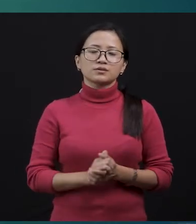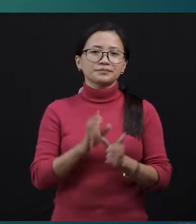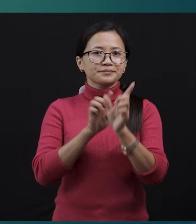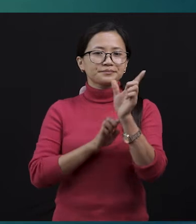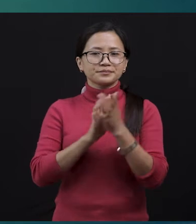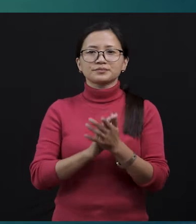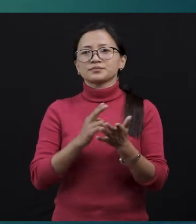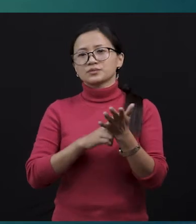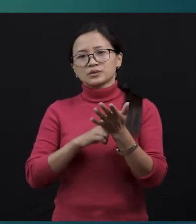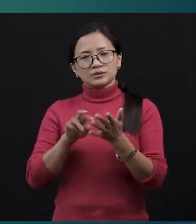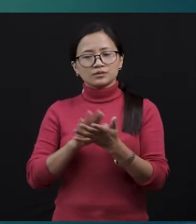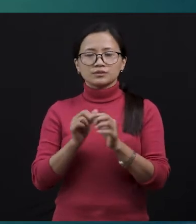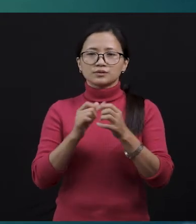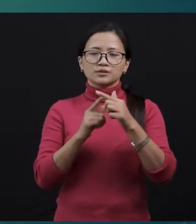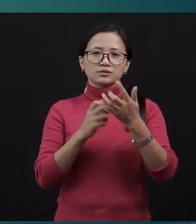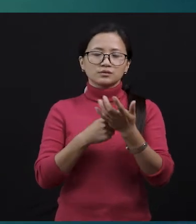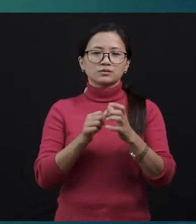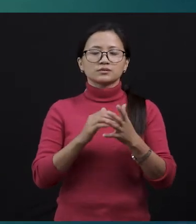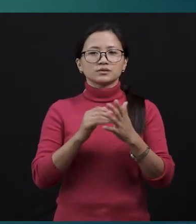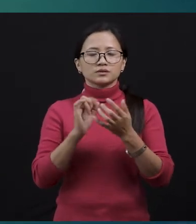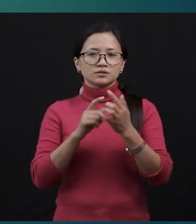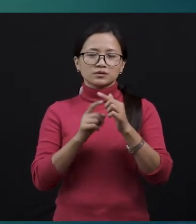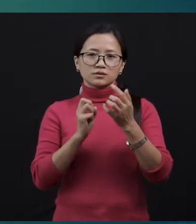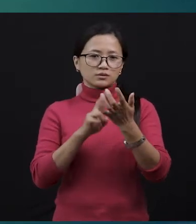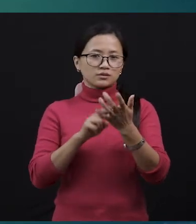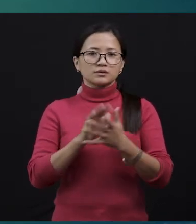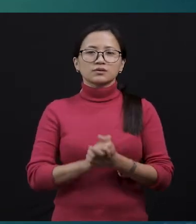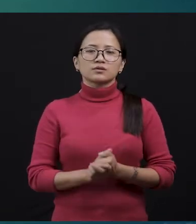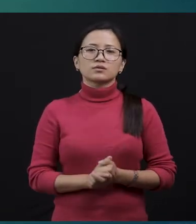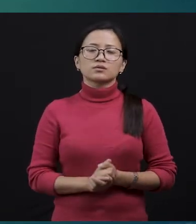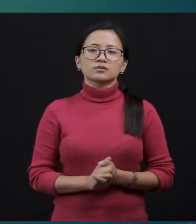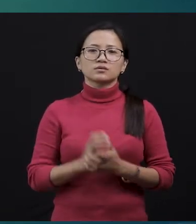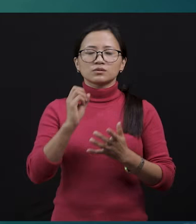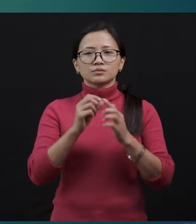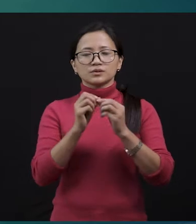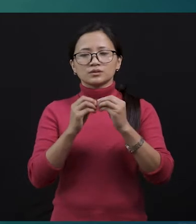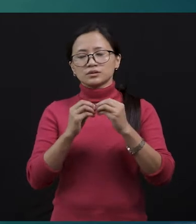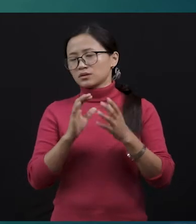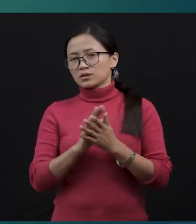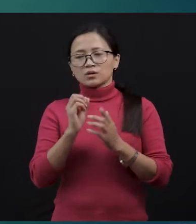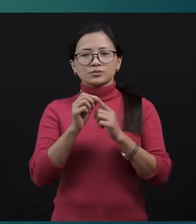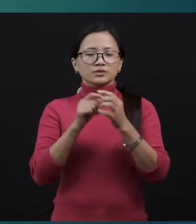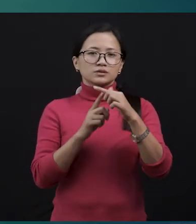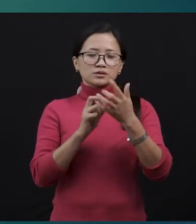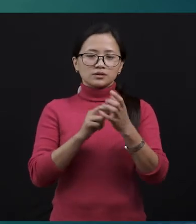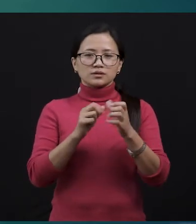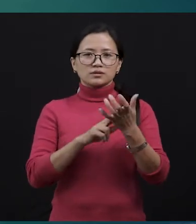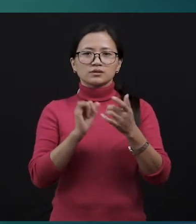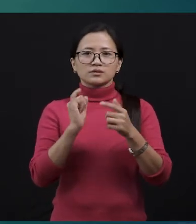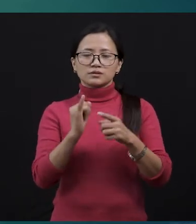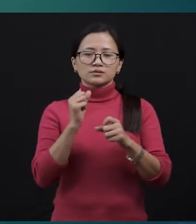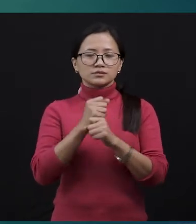by naturalization. Yes, naturalization citizenship is obtaining by passing certain criteria